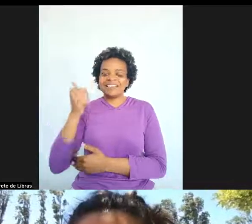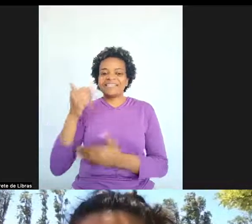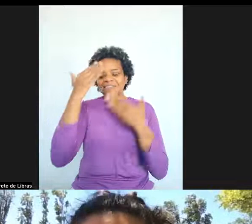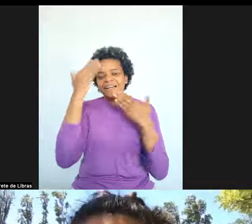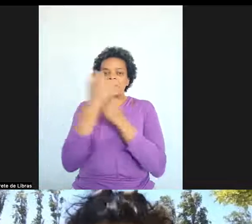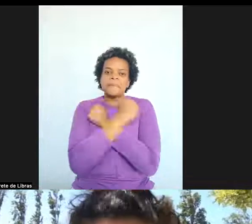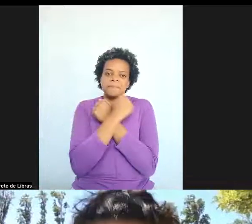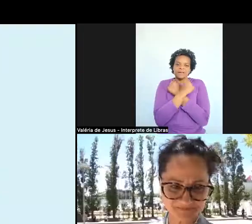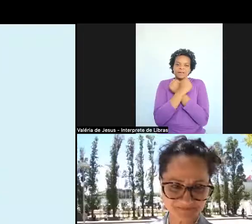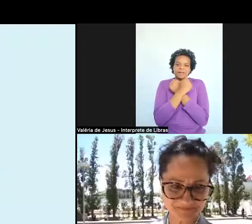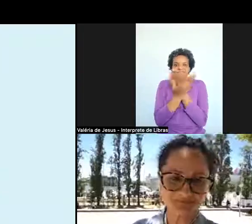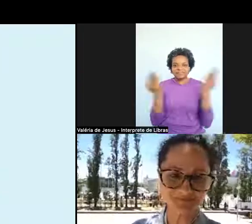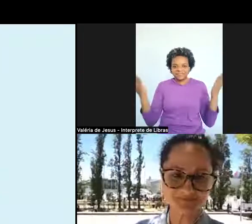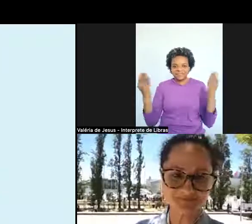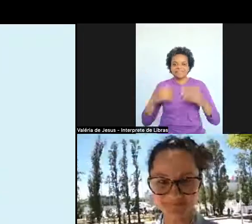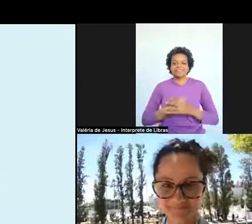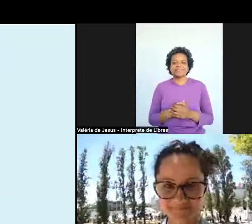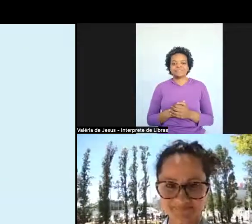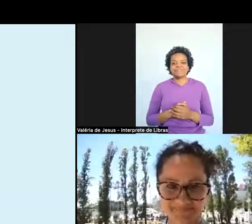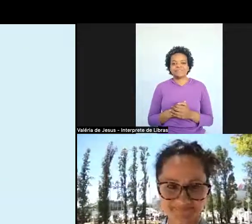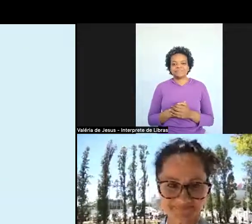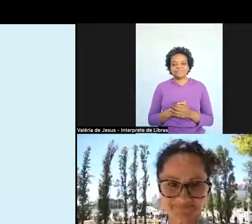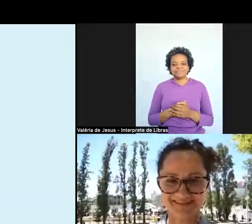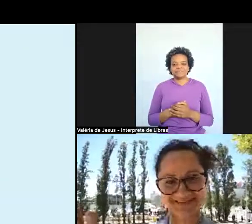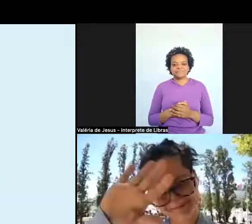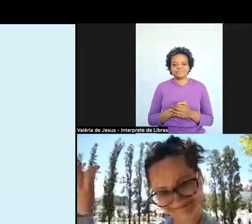Thank you very much, everyone. Bye-bye.